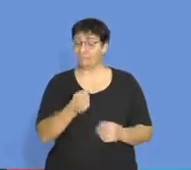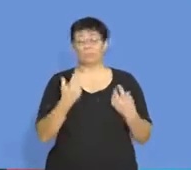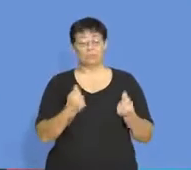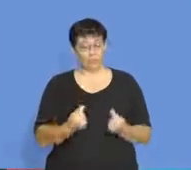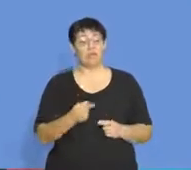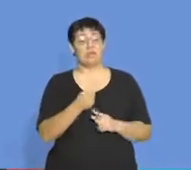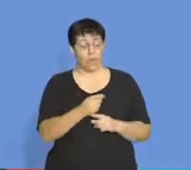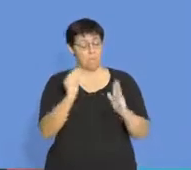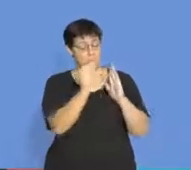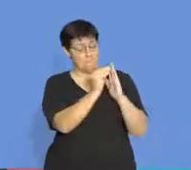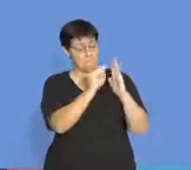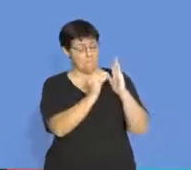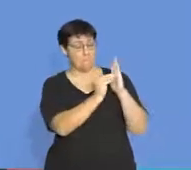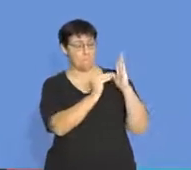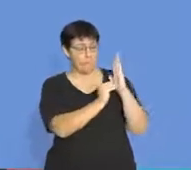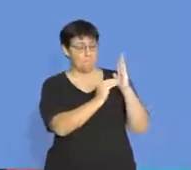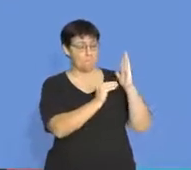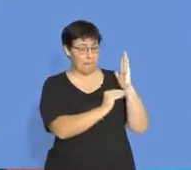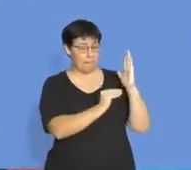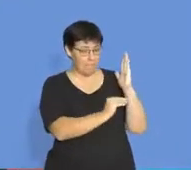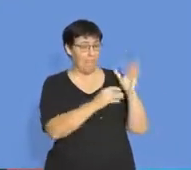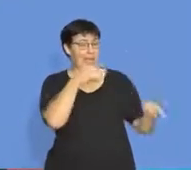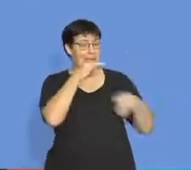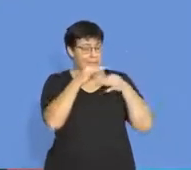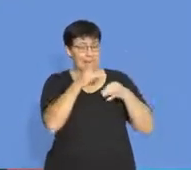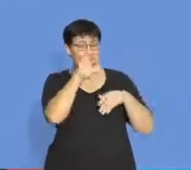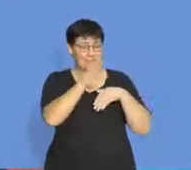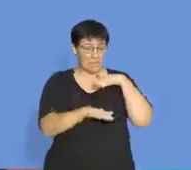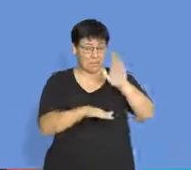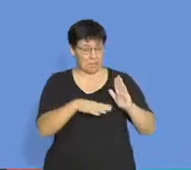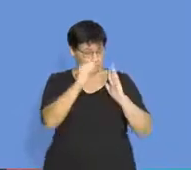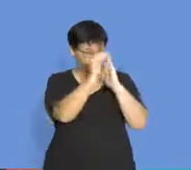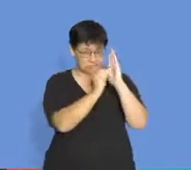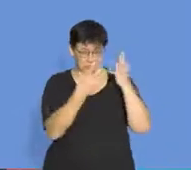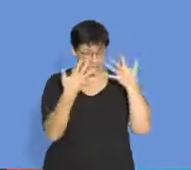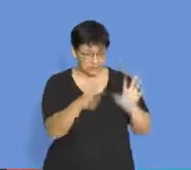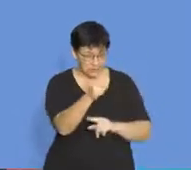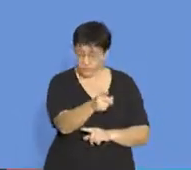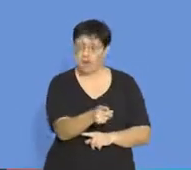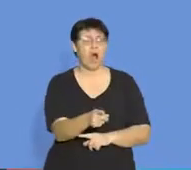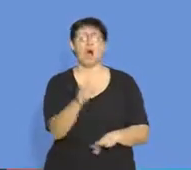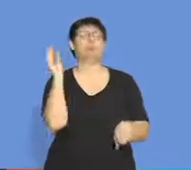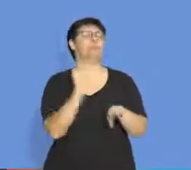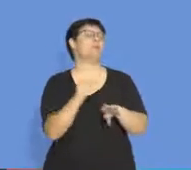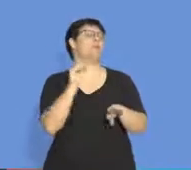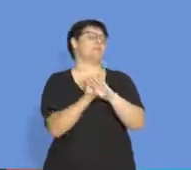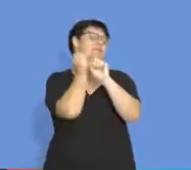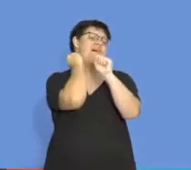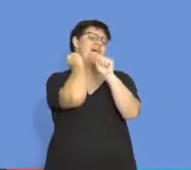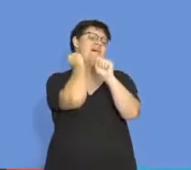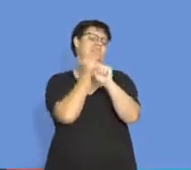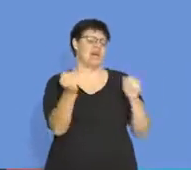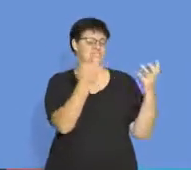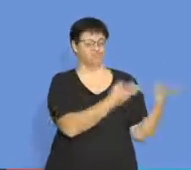you take down all the notes that I'm going to be displaying here, you will never have a problem with